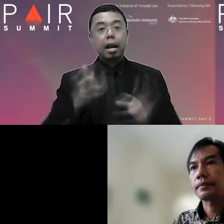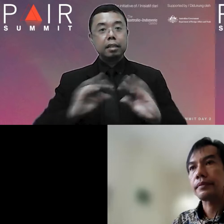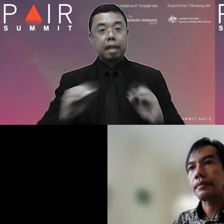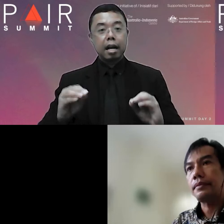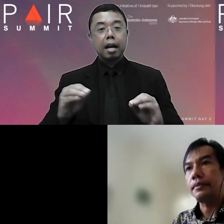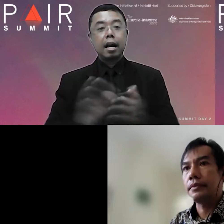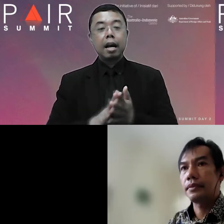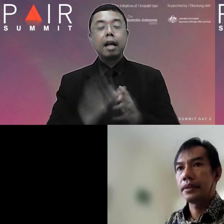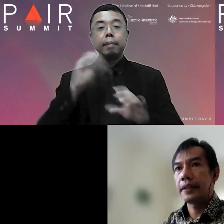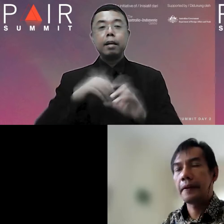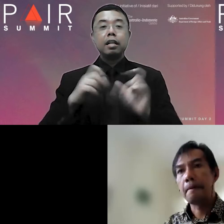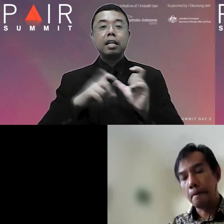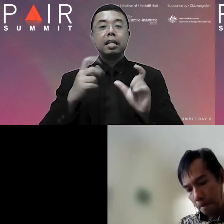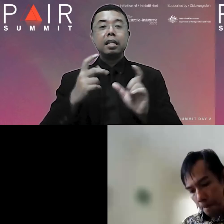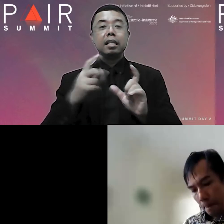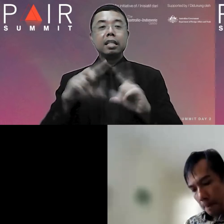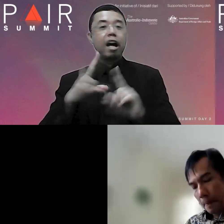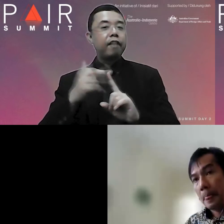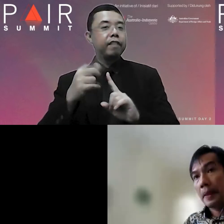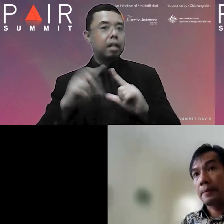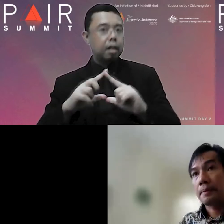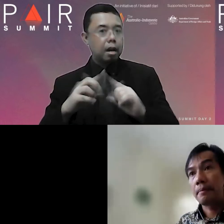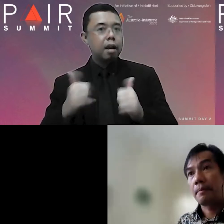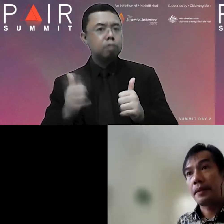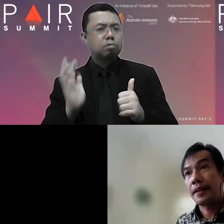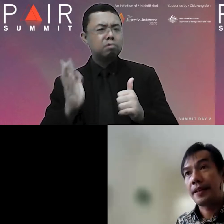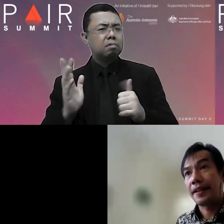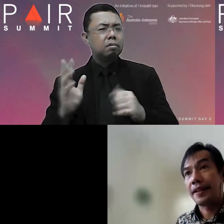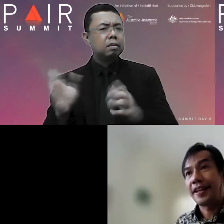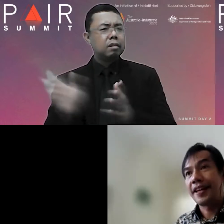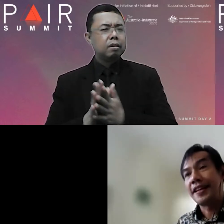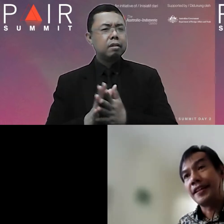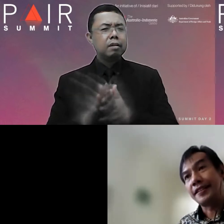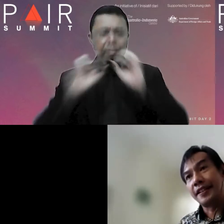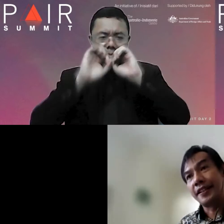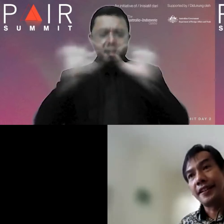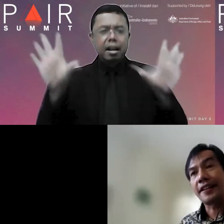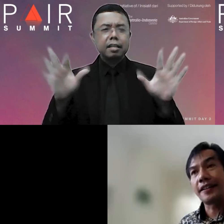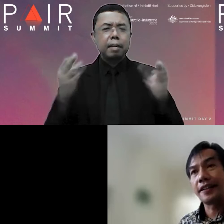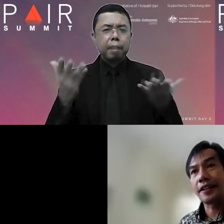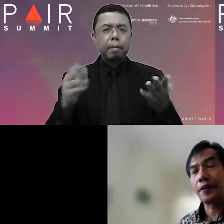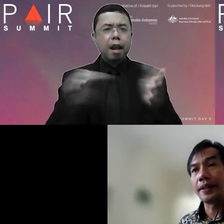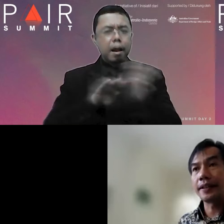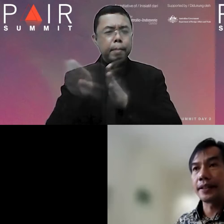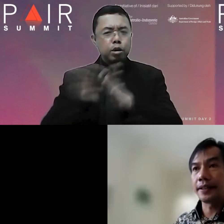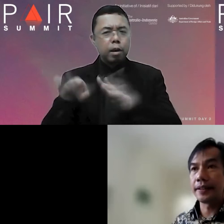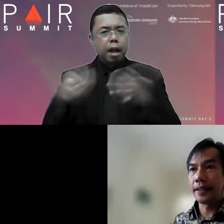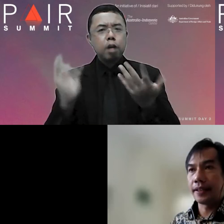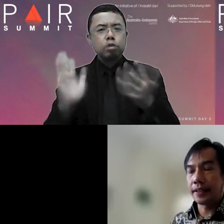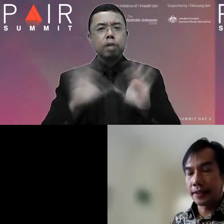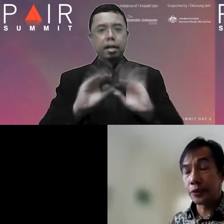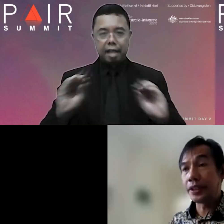bit more insight into what progress has been made or where things are at? Yes, I think the